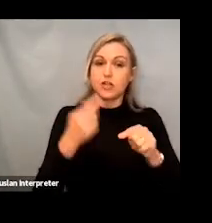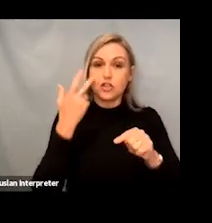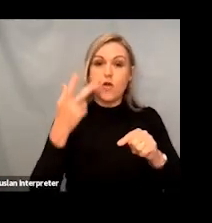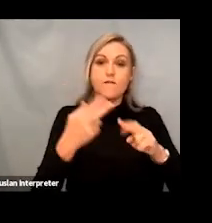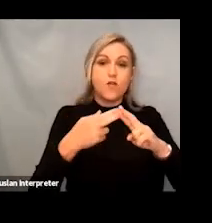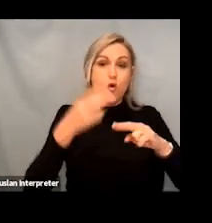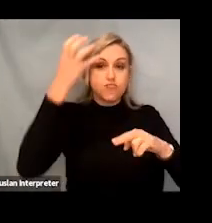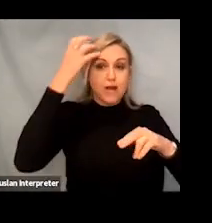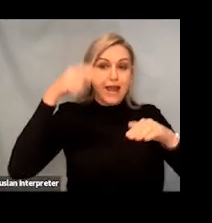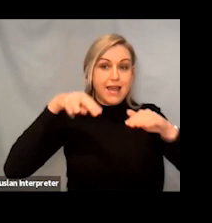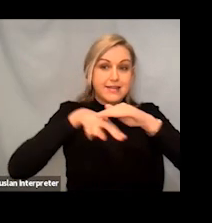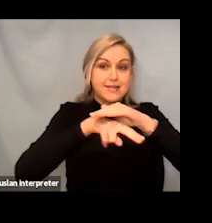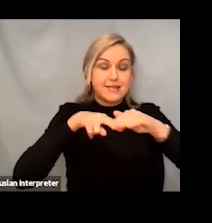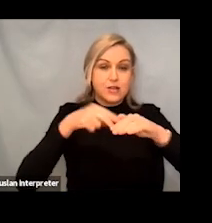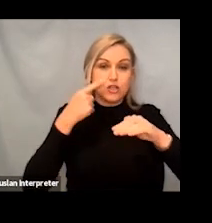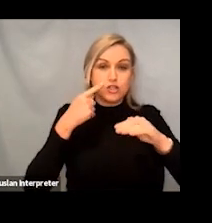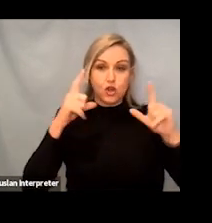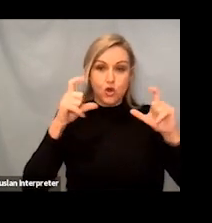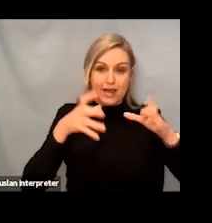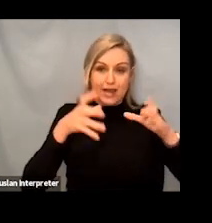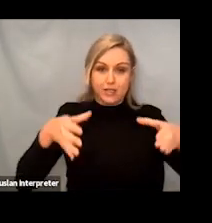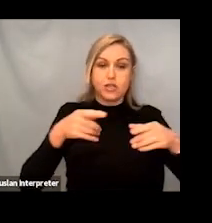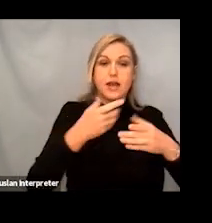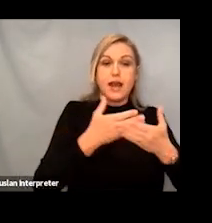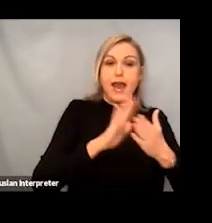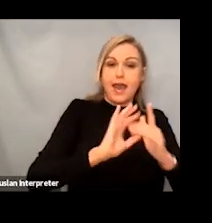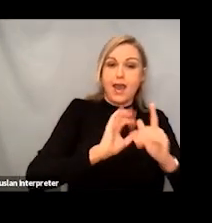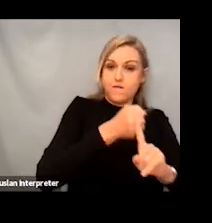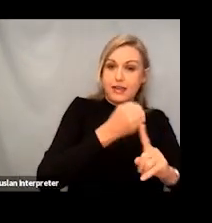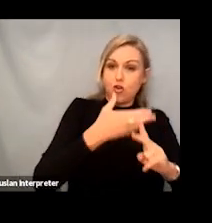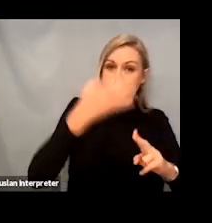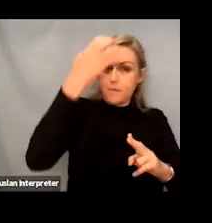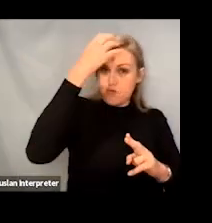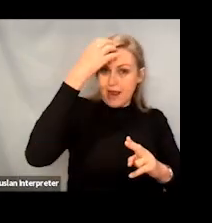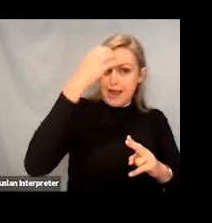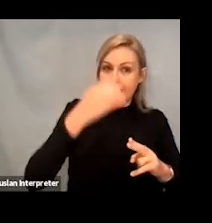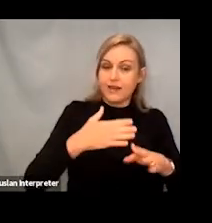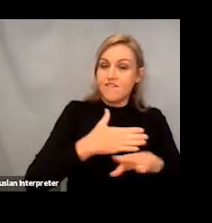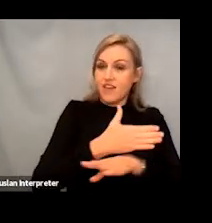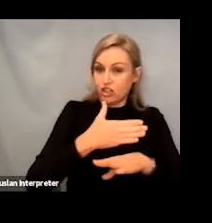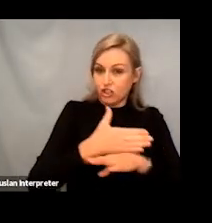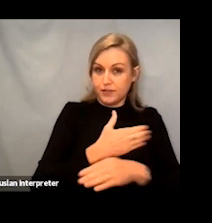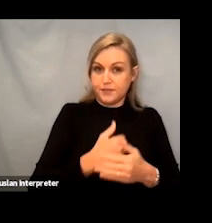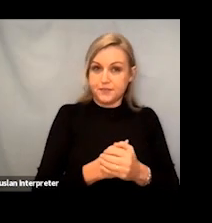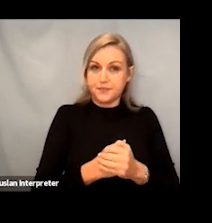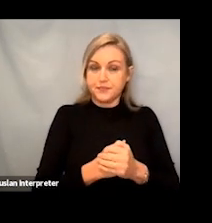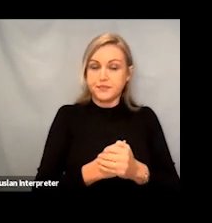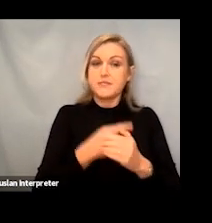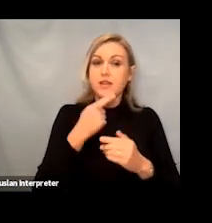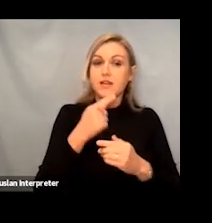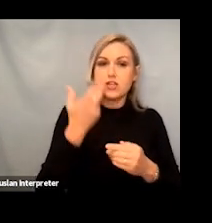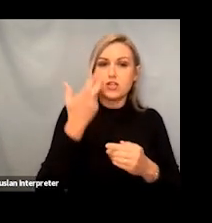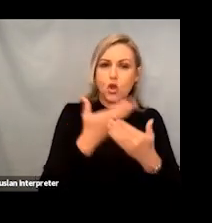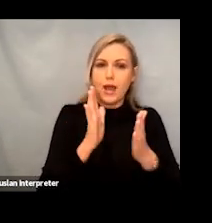data that we have looking at the action of psychedelics on brain function. Here we are looking at an increase